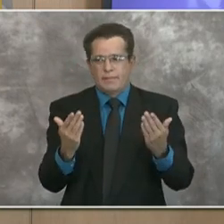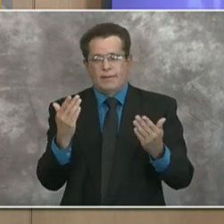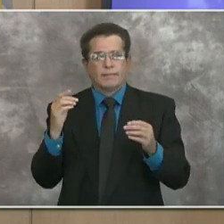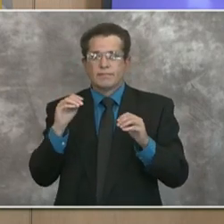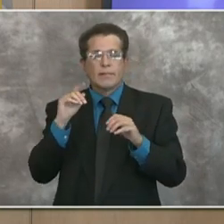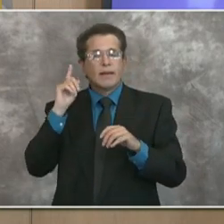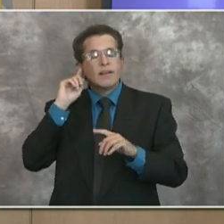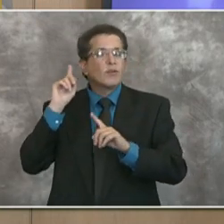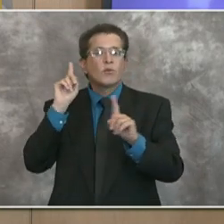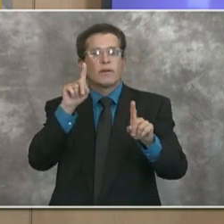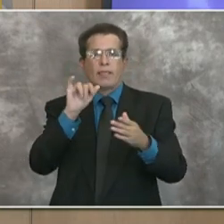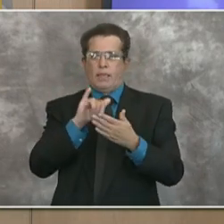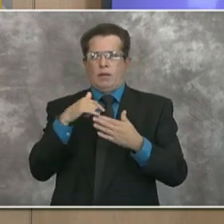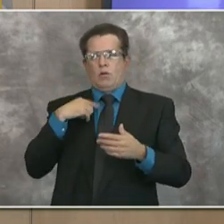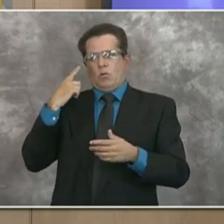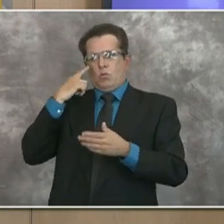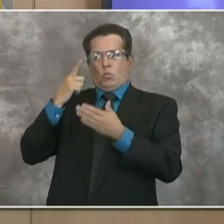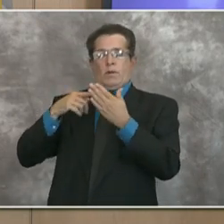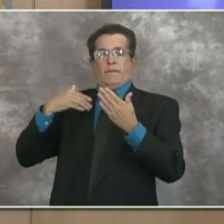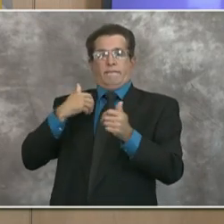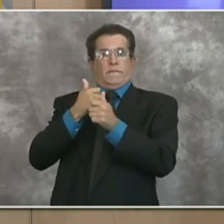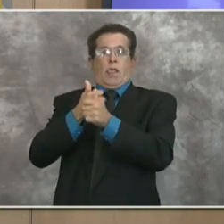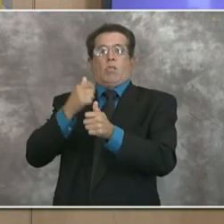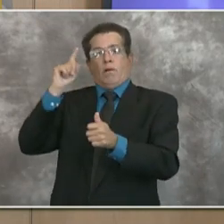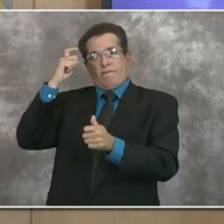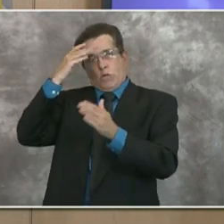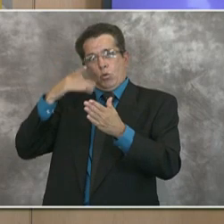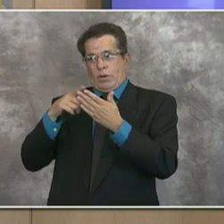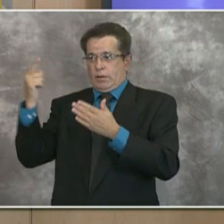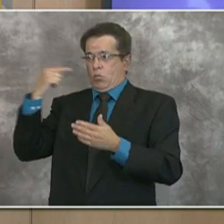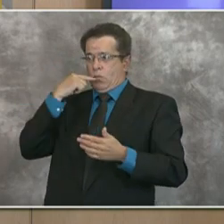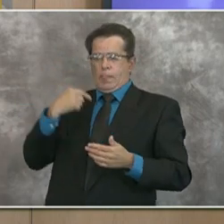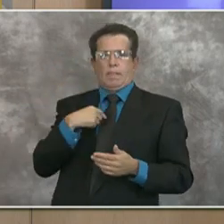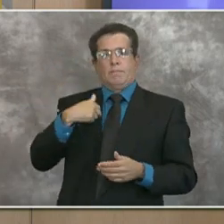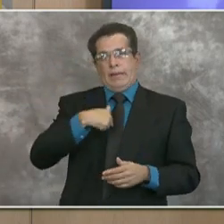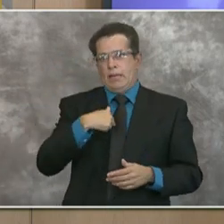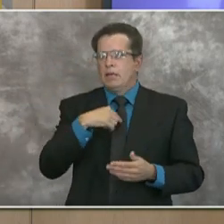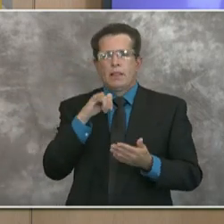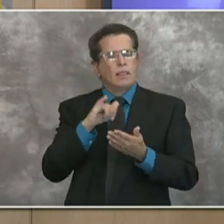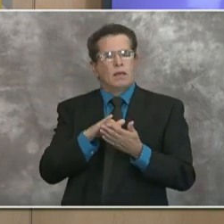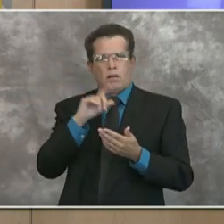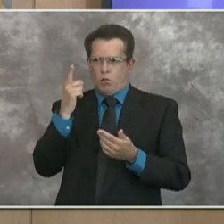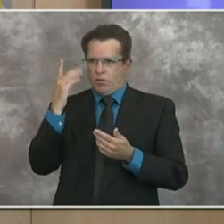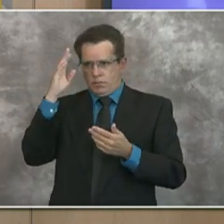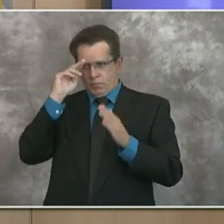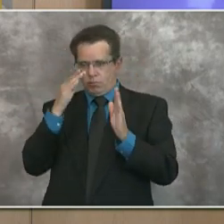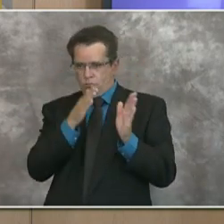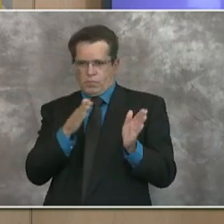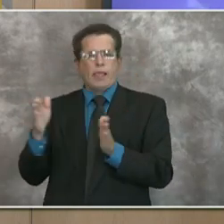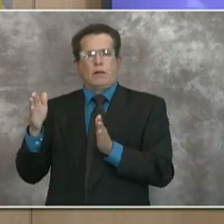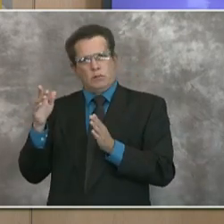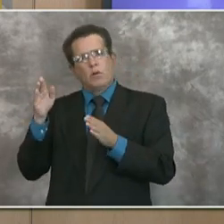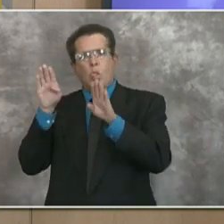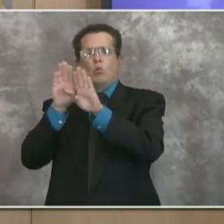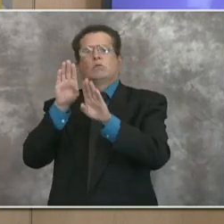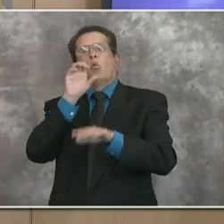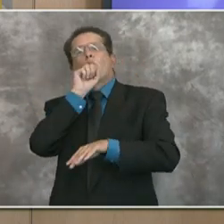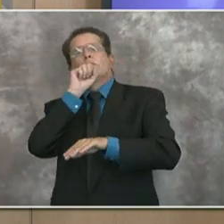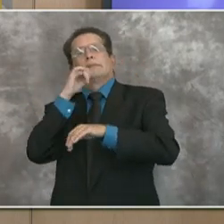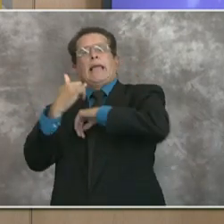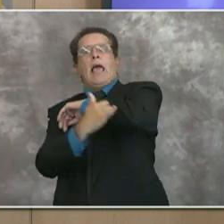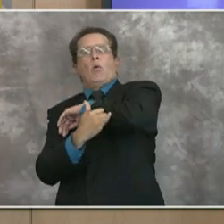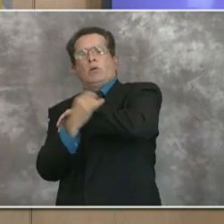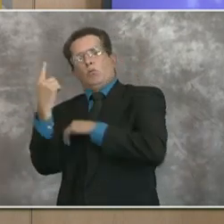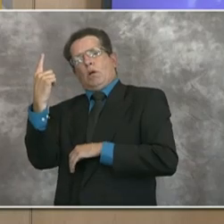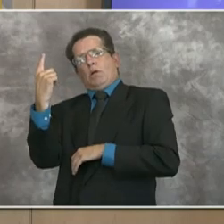and go. You know, I only know what the governor said to me, and what he said again here was that it was always his intention to close Orange County. But I think it's a good